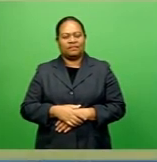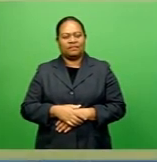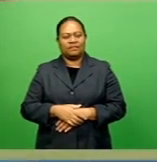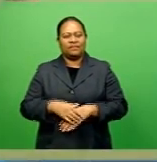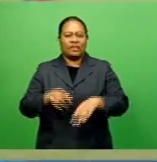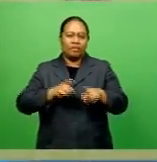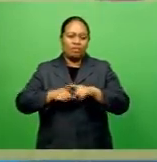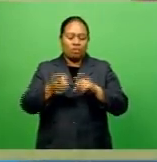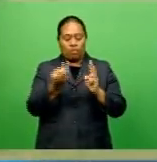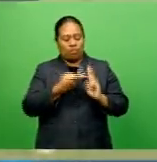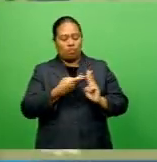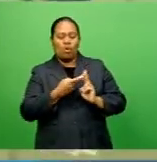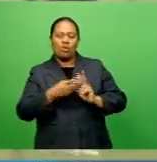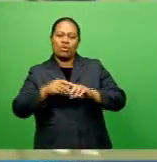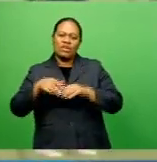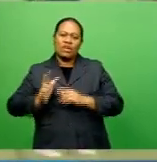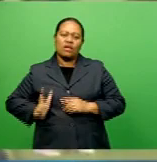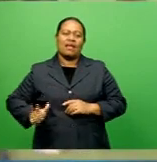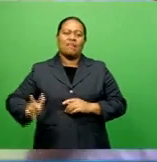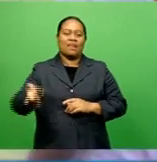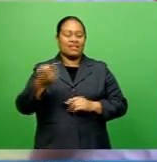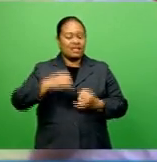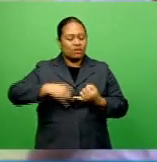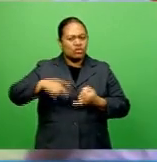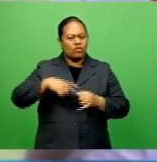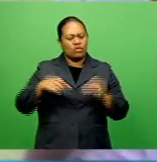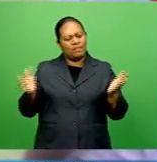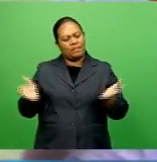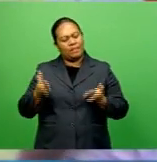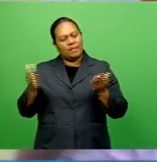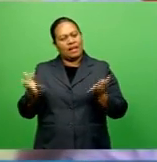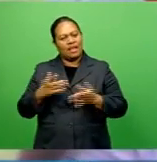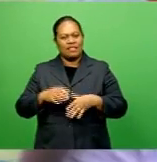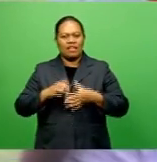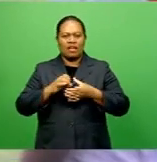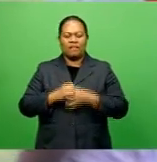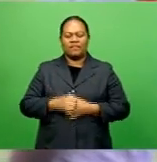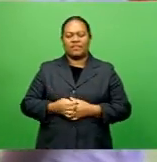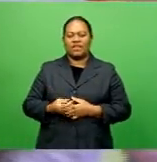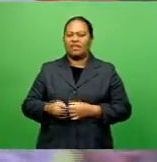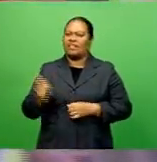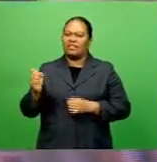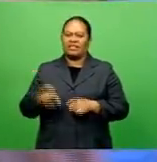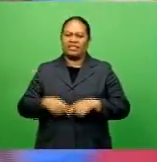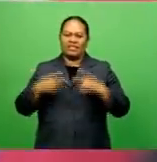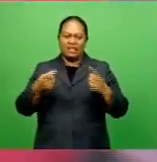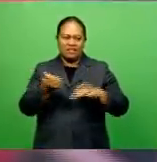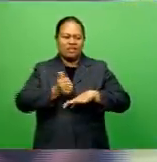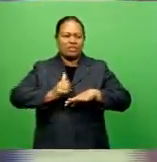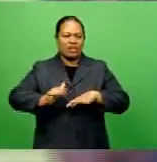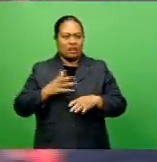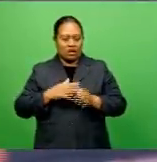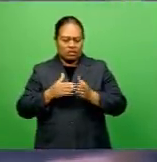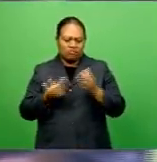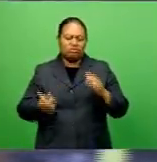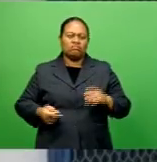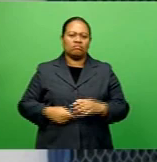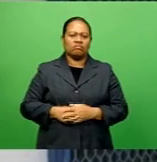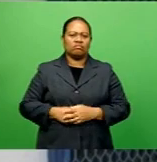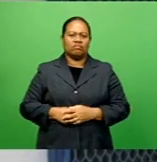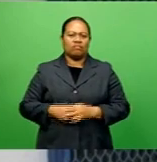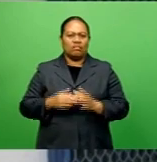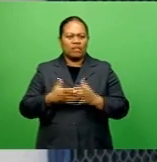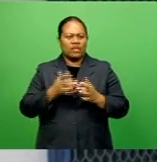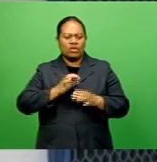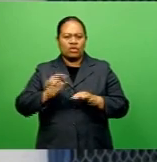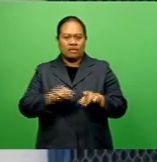Both Suva and Lambasa will be playing away from home turf, and they are under more pressure to step up. It doesn't have